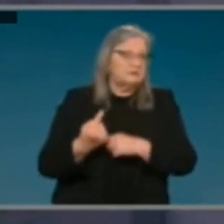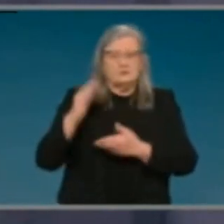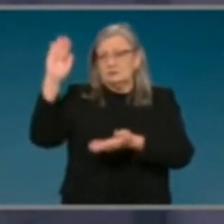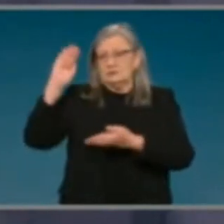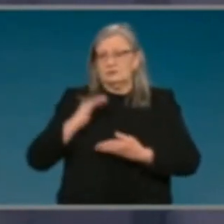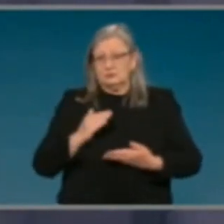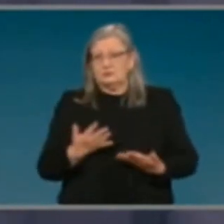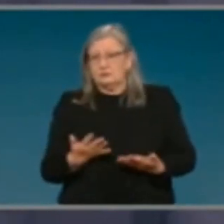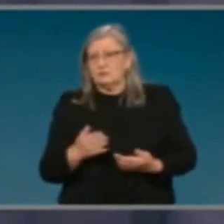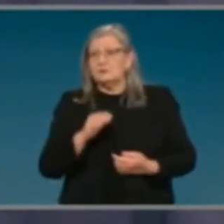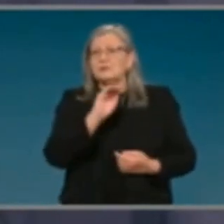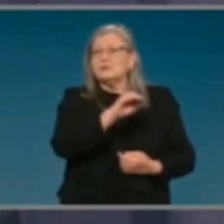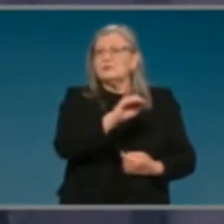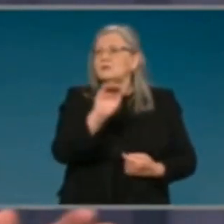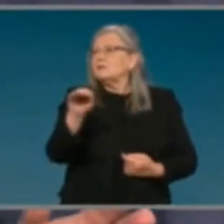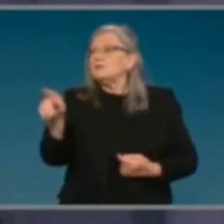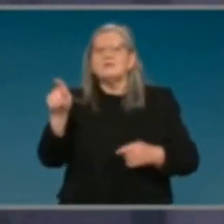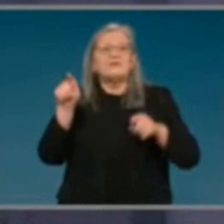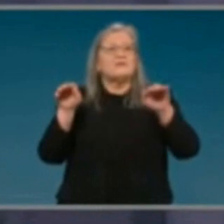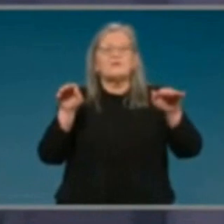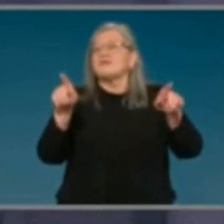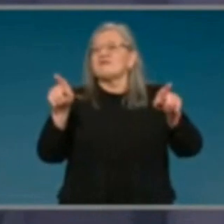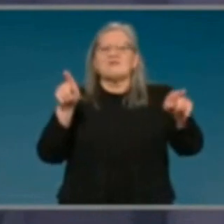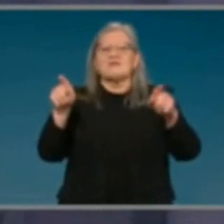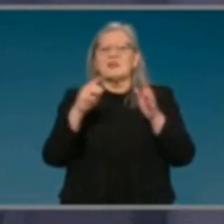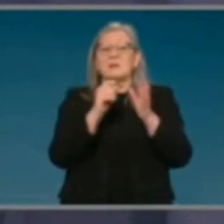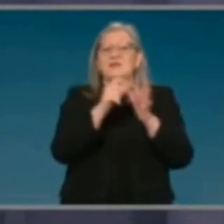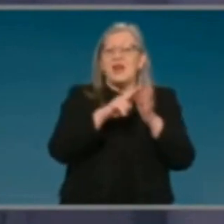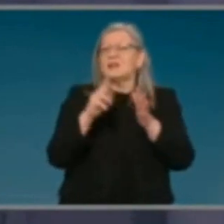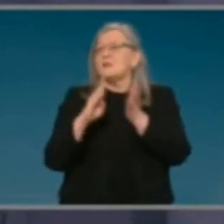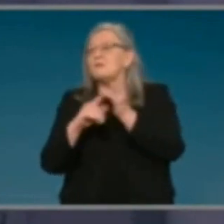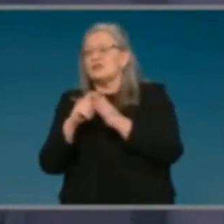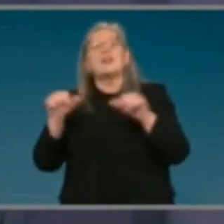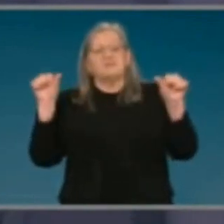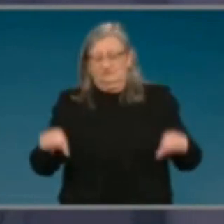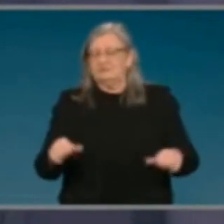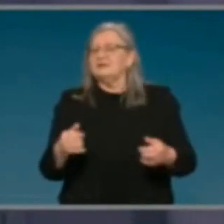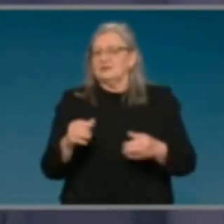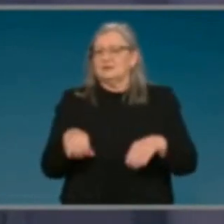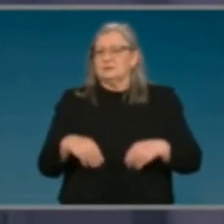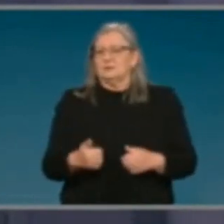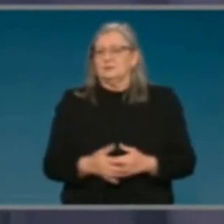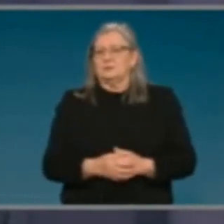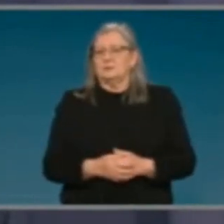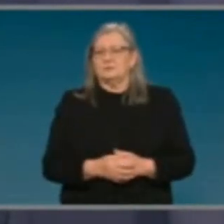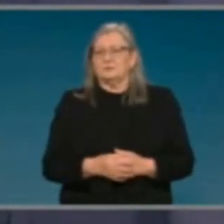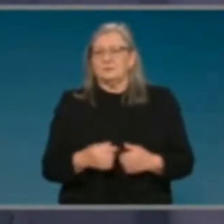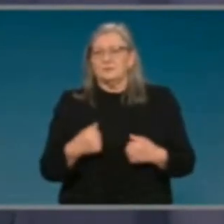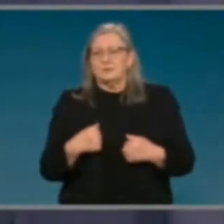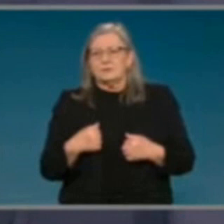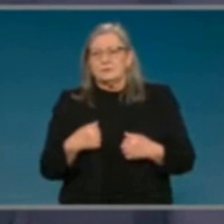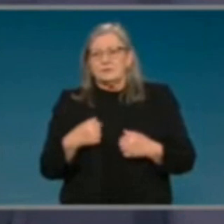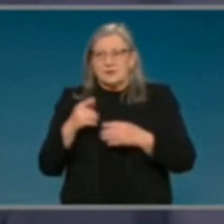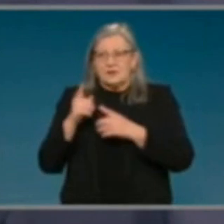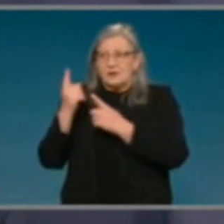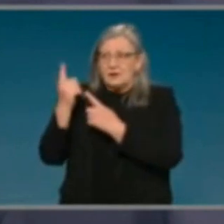as the contract set out. But, and Professor Kelly will go to this, the early advice is that there are no signs at this stage